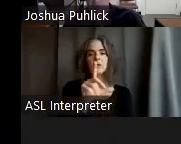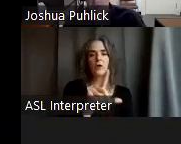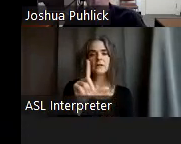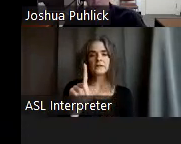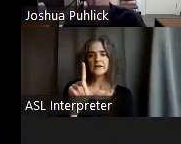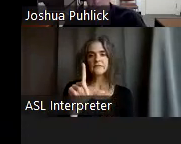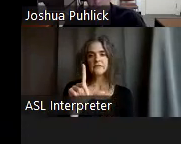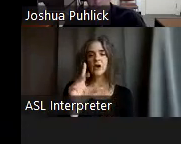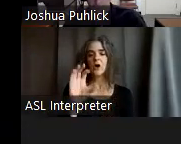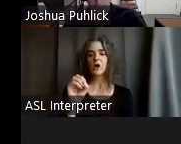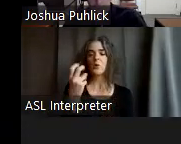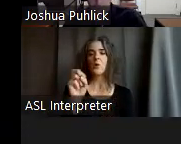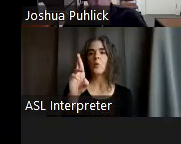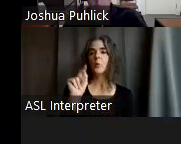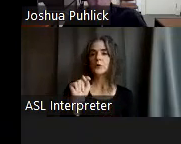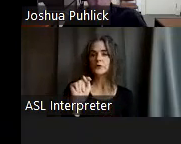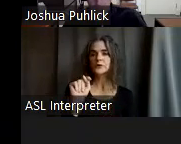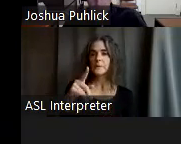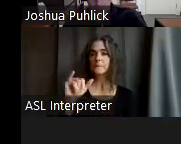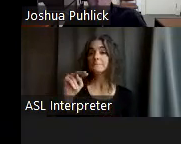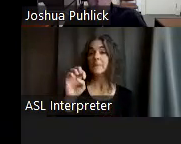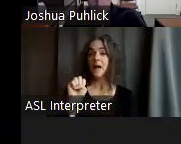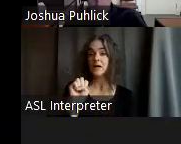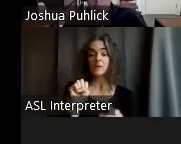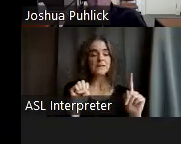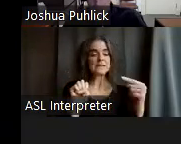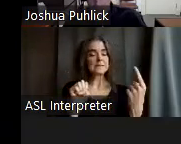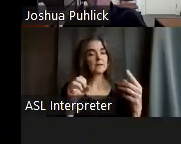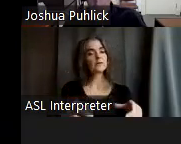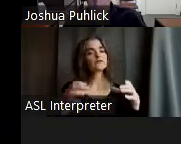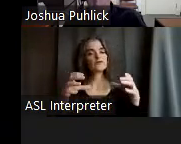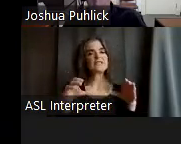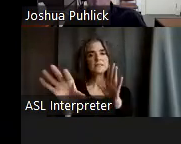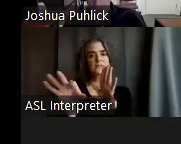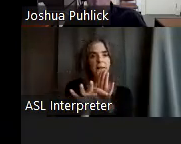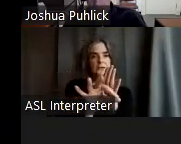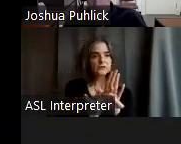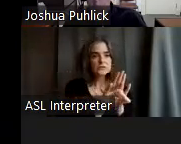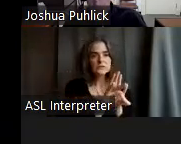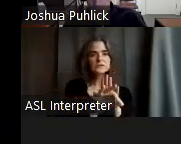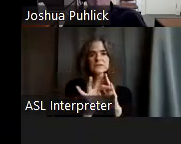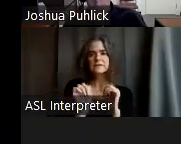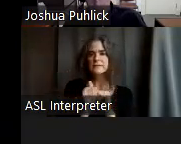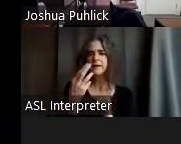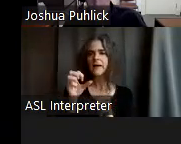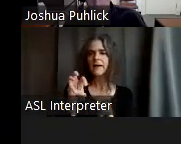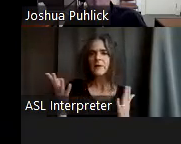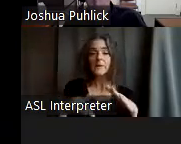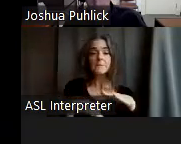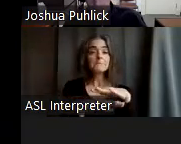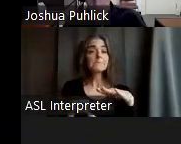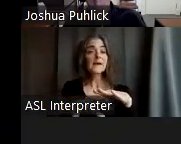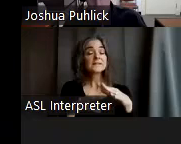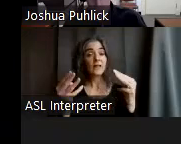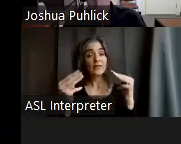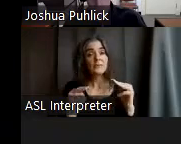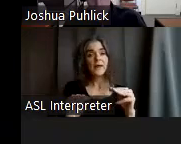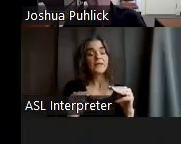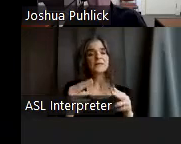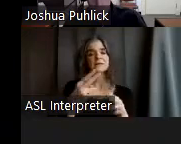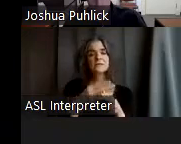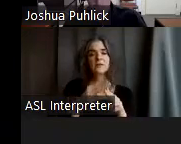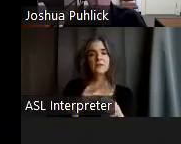tree selection. And a lot of that was based on the methods using the Stoddard-Neal